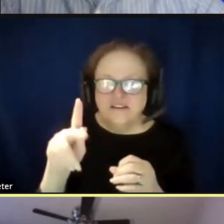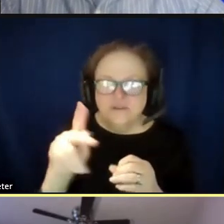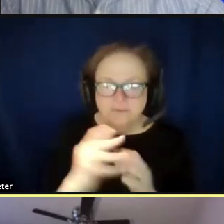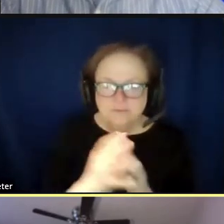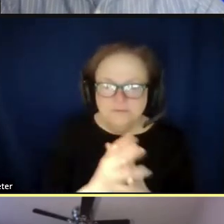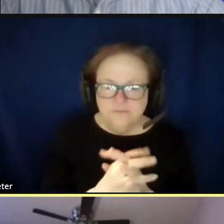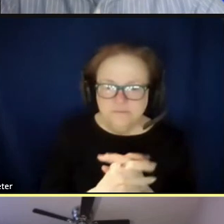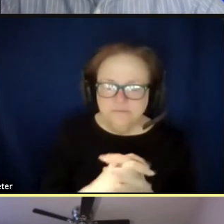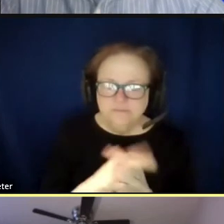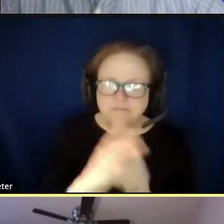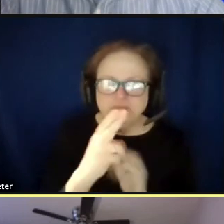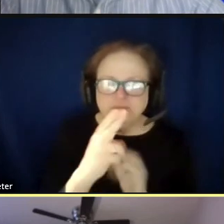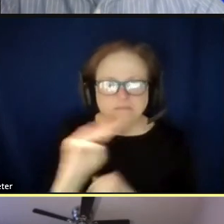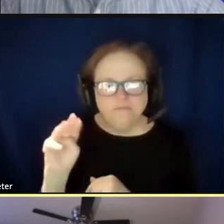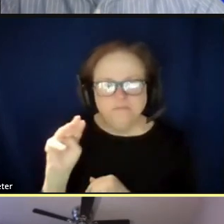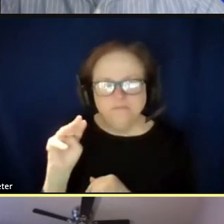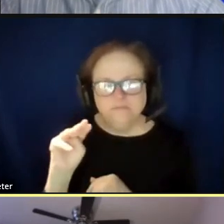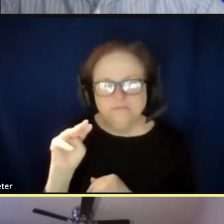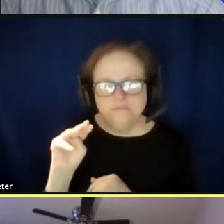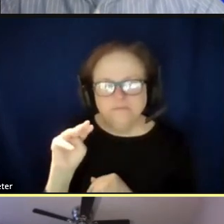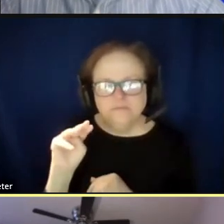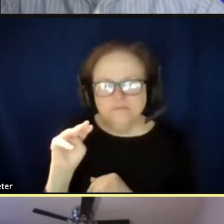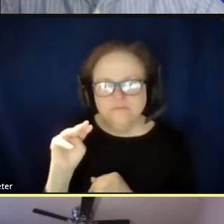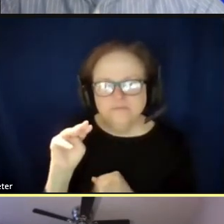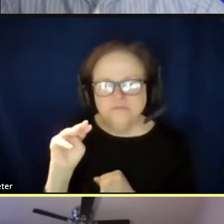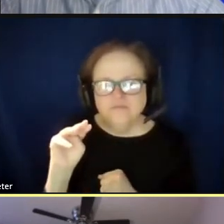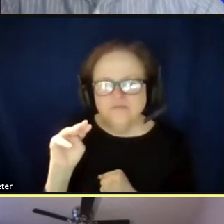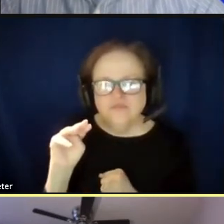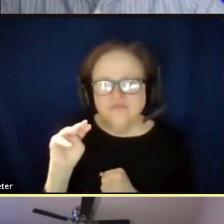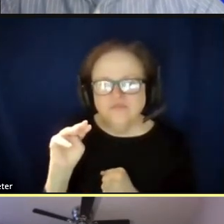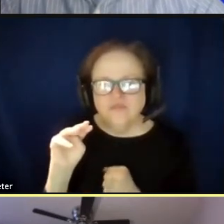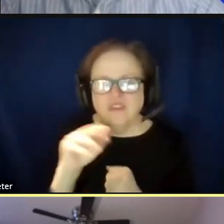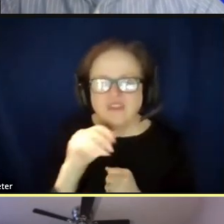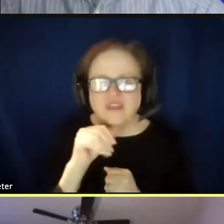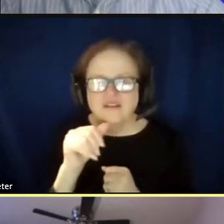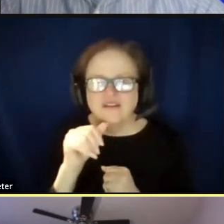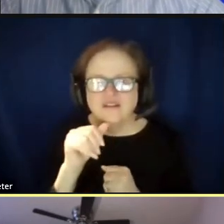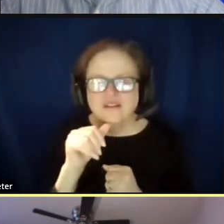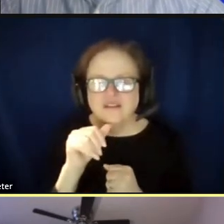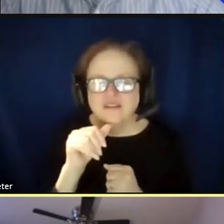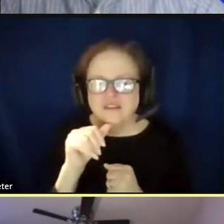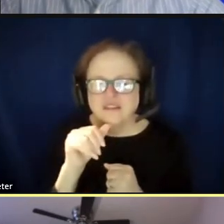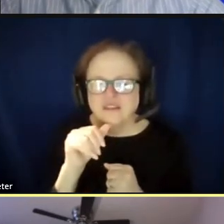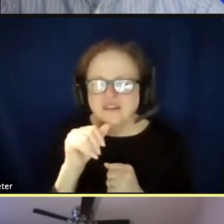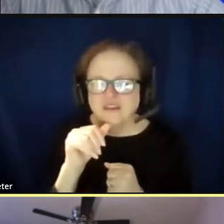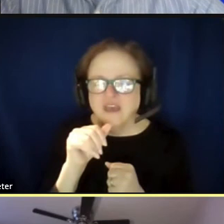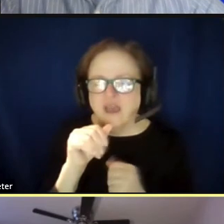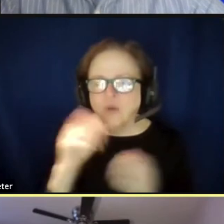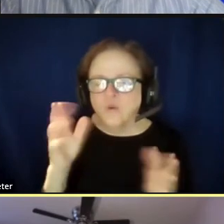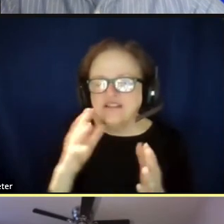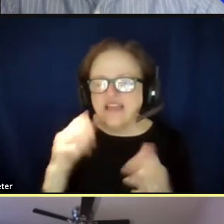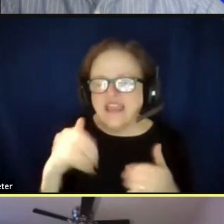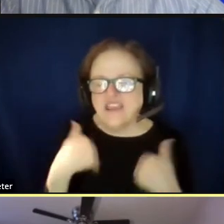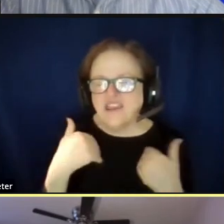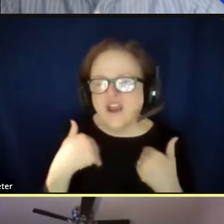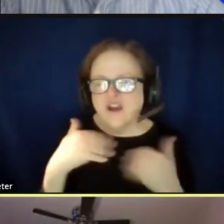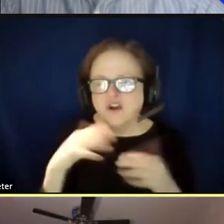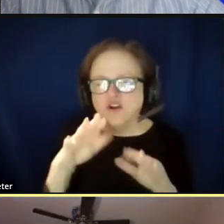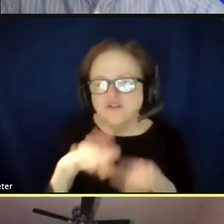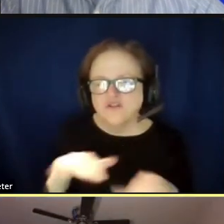Hmm. I wouldn't say a younger child, because like I've said, the way I grew up in South Florida,